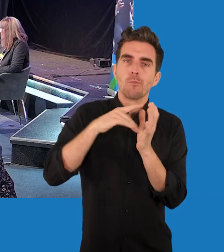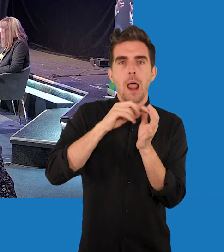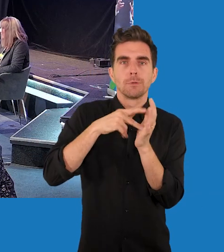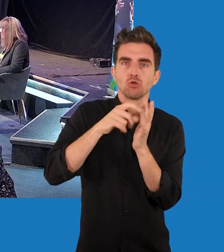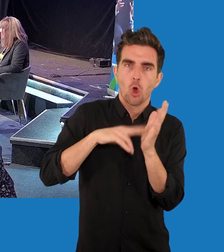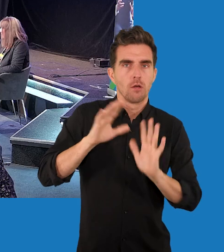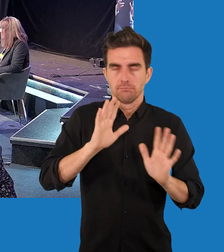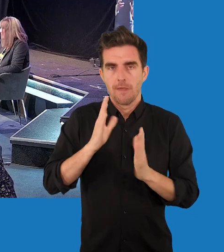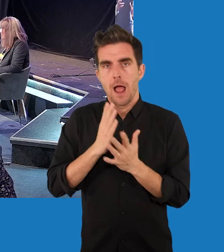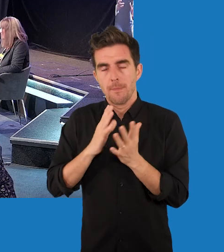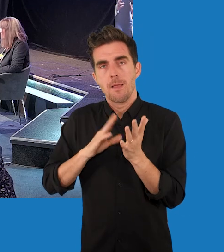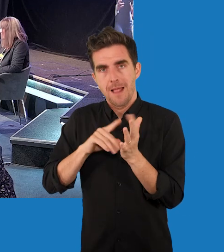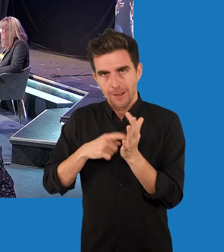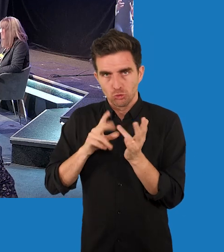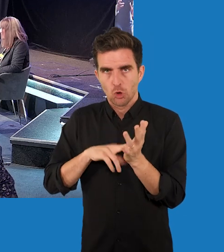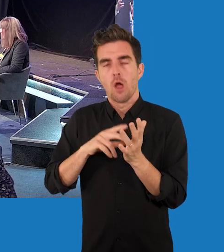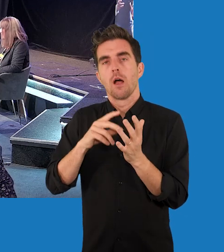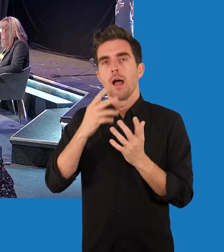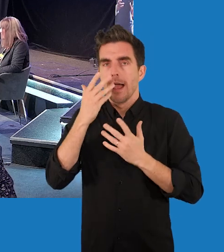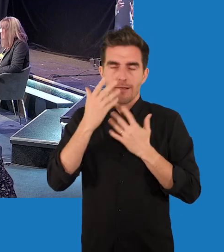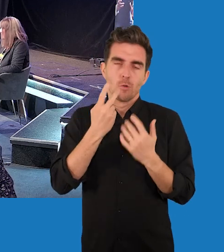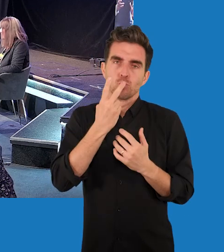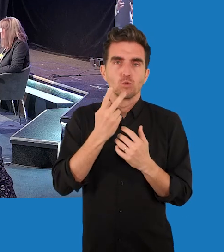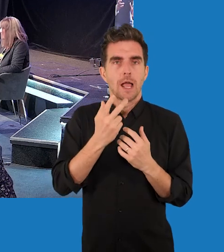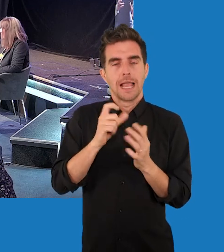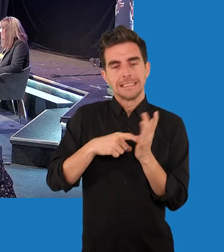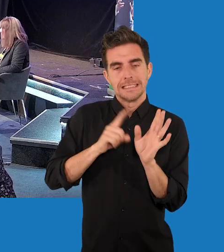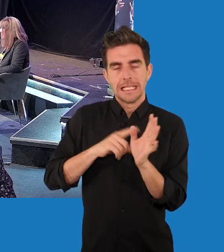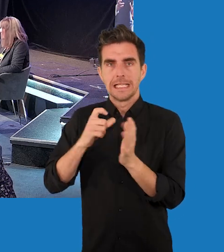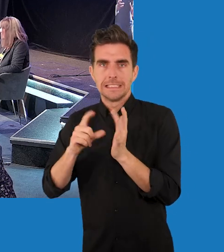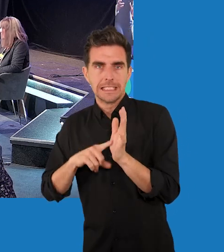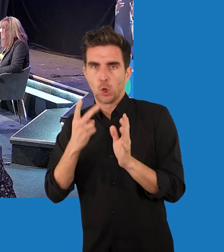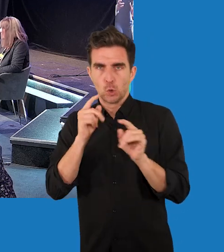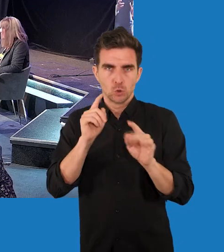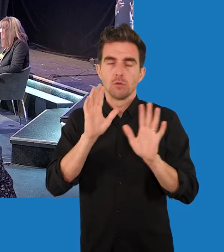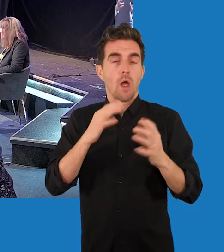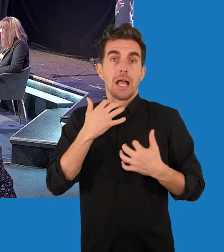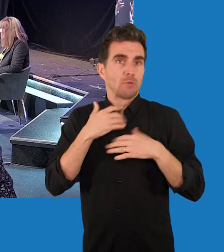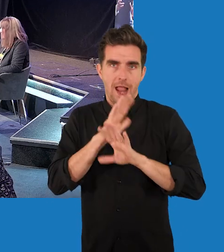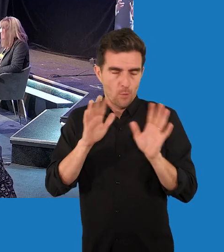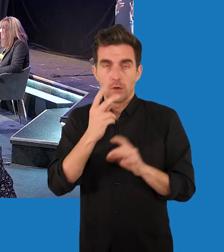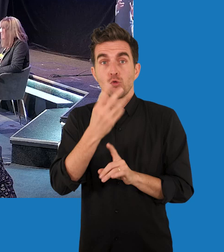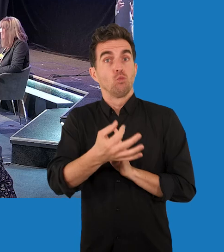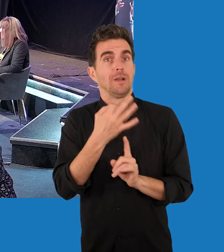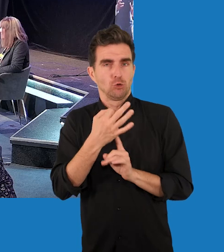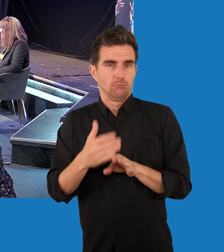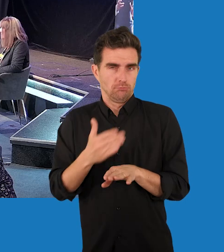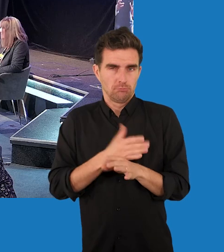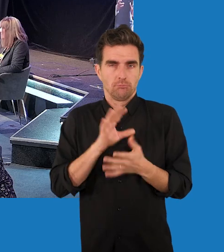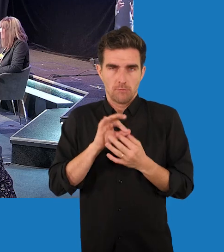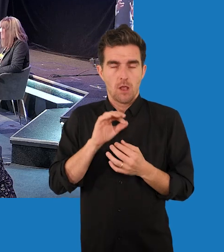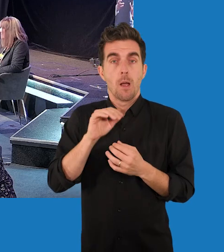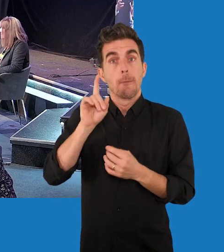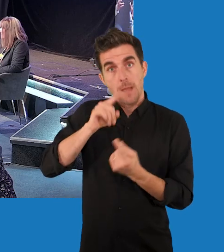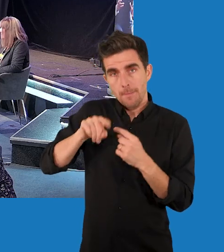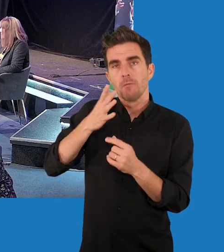looking around Wimbledon, because Merton is a tale of two cities, and it's interesting that we've had two